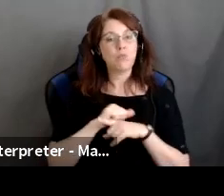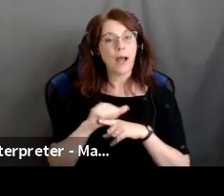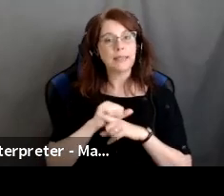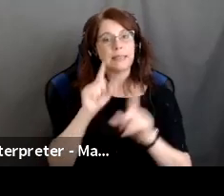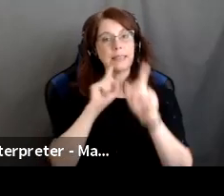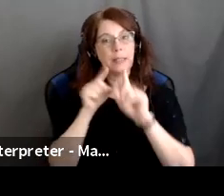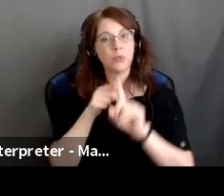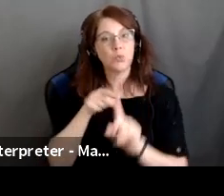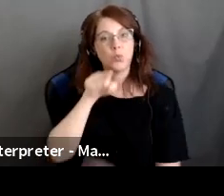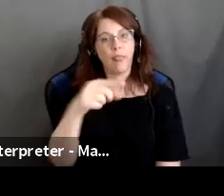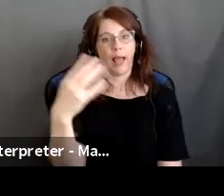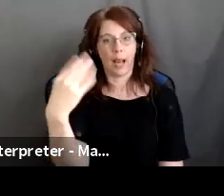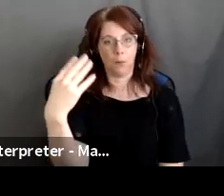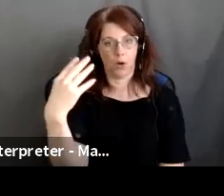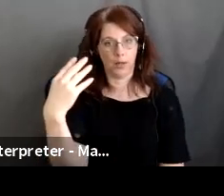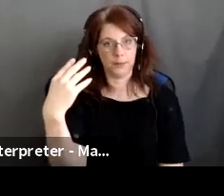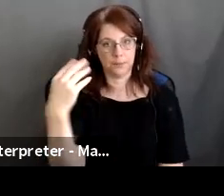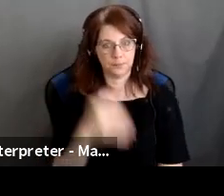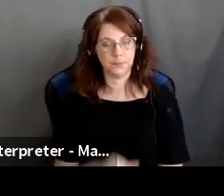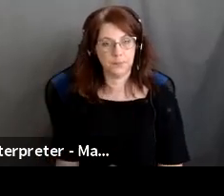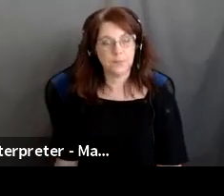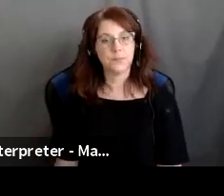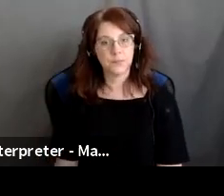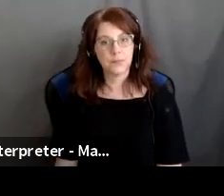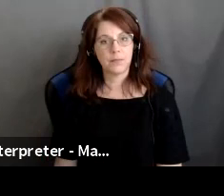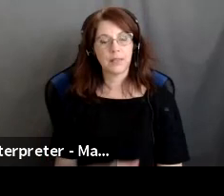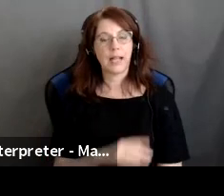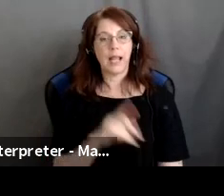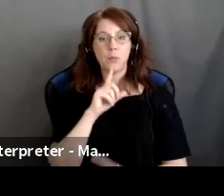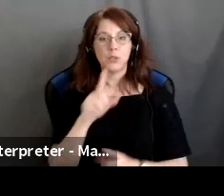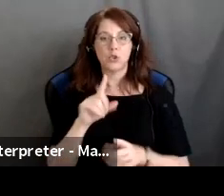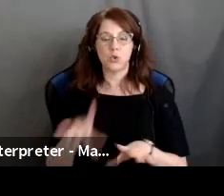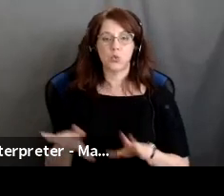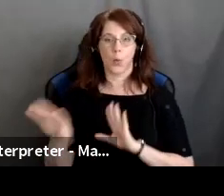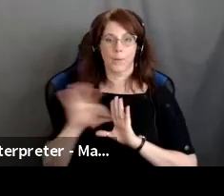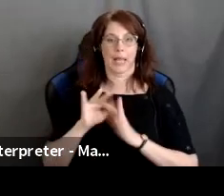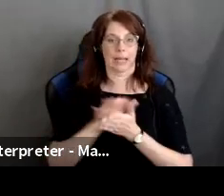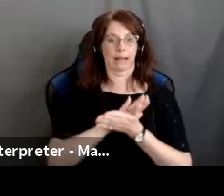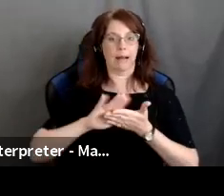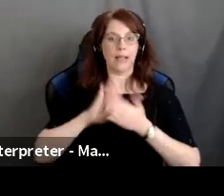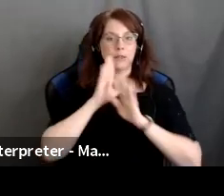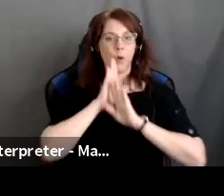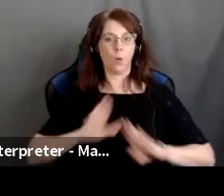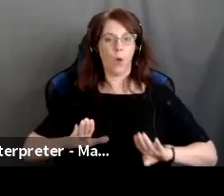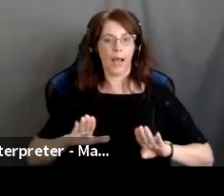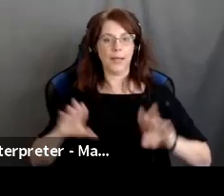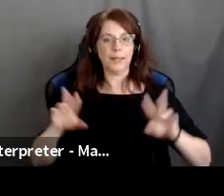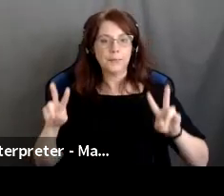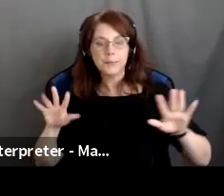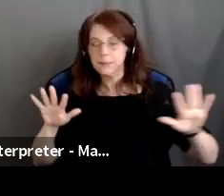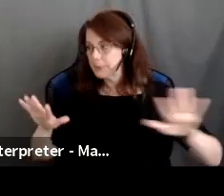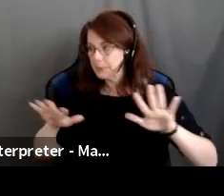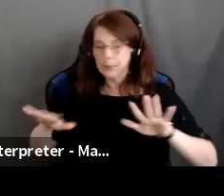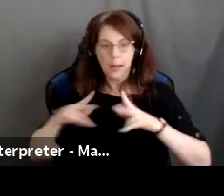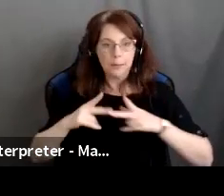the camera. And you want to make sure they pick a nice, quiet, and distraction-free place,